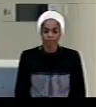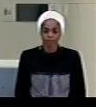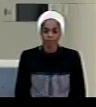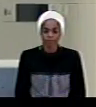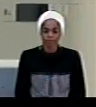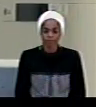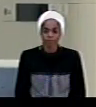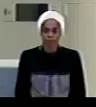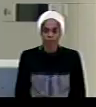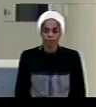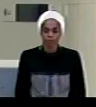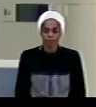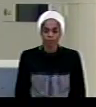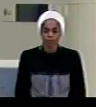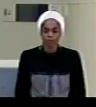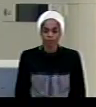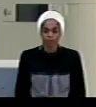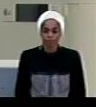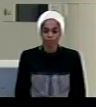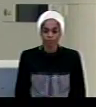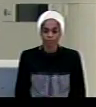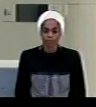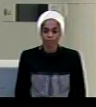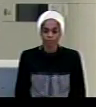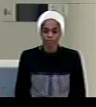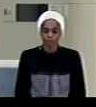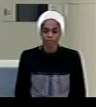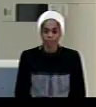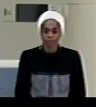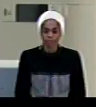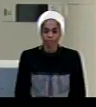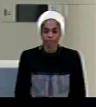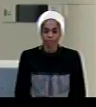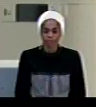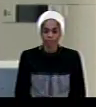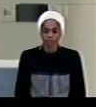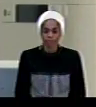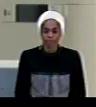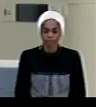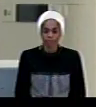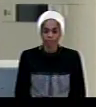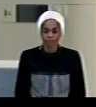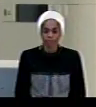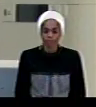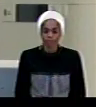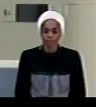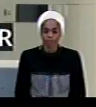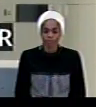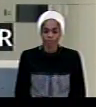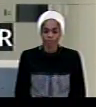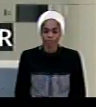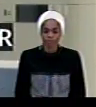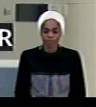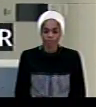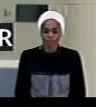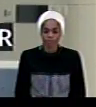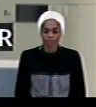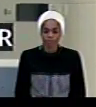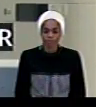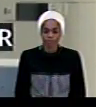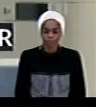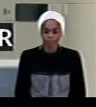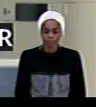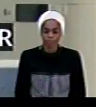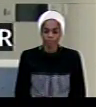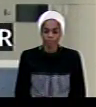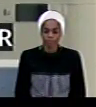Christ Jesus has the power, my heart surrender yields. Christ Jesus has the power, I trust him